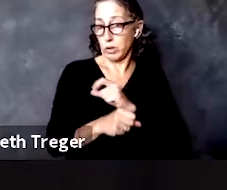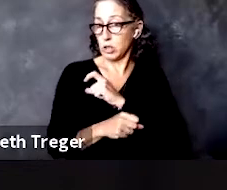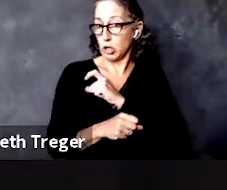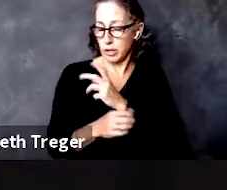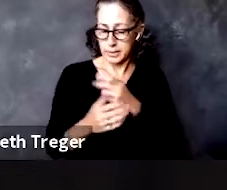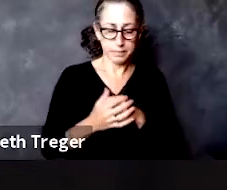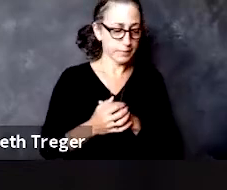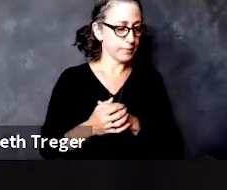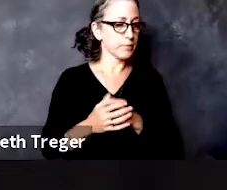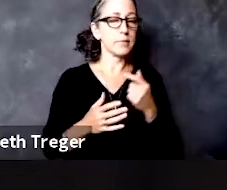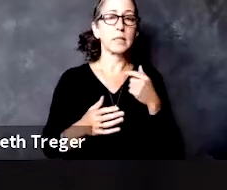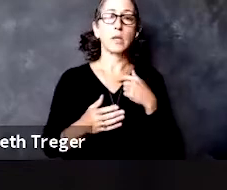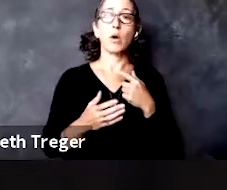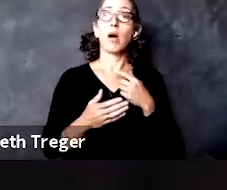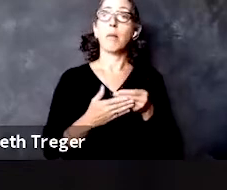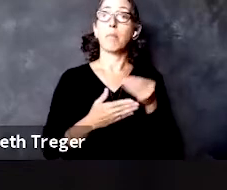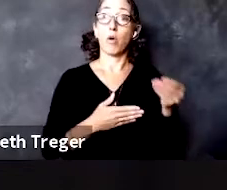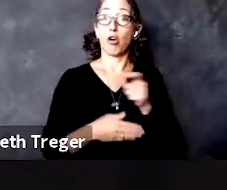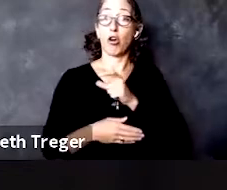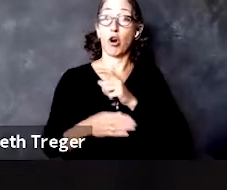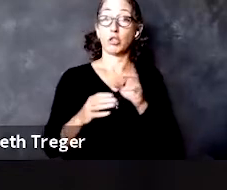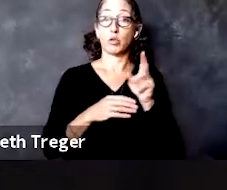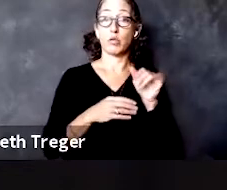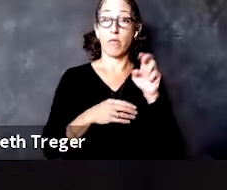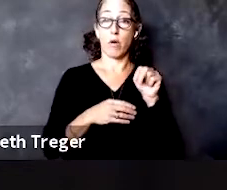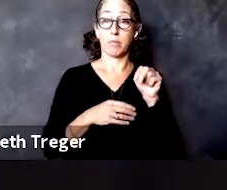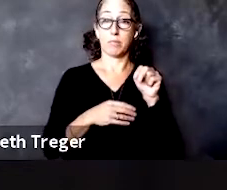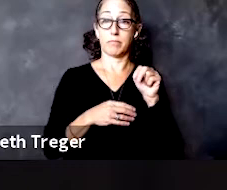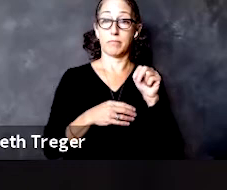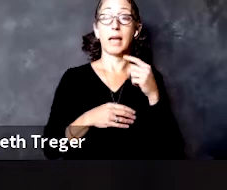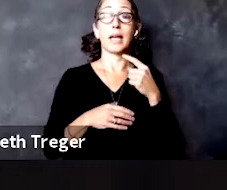So I borrowed a guard's uniform and stood by my sign that said, Fred Wilson Speaks,